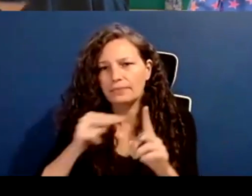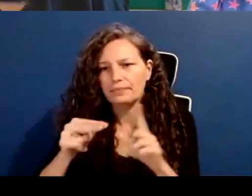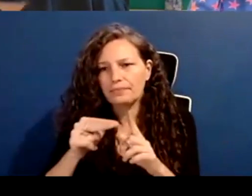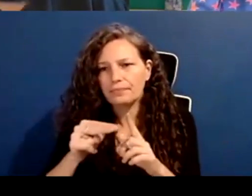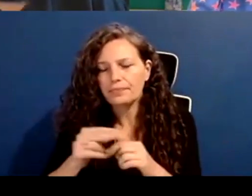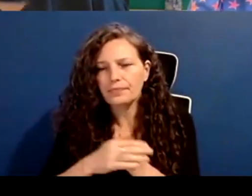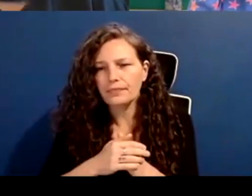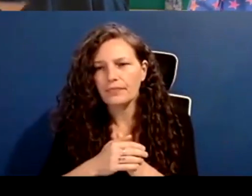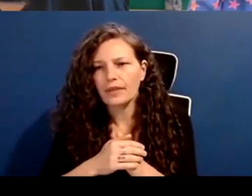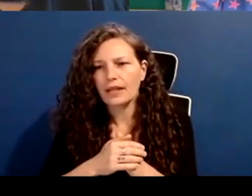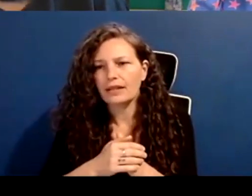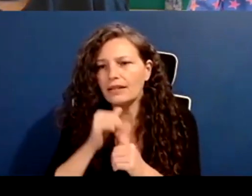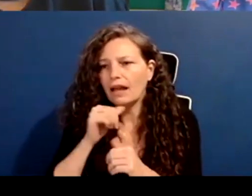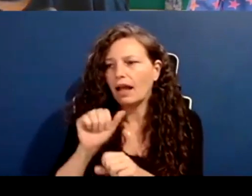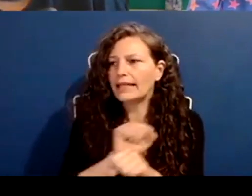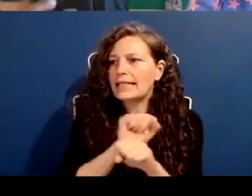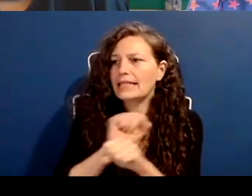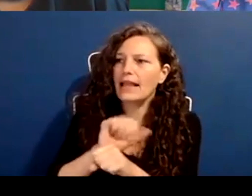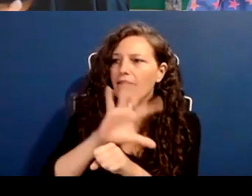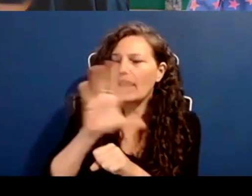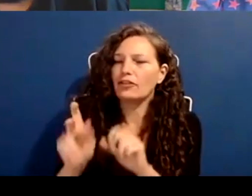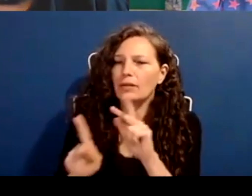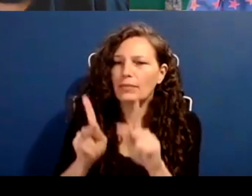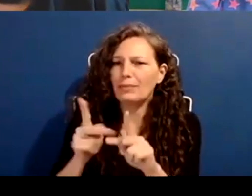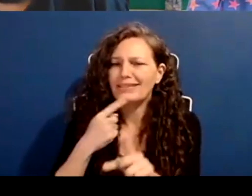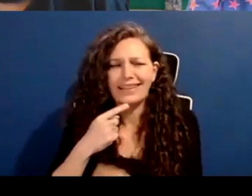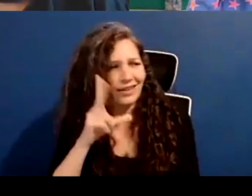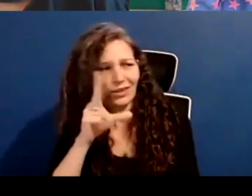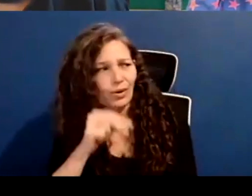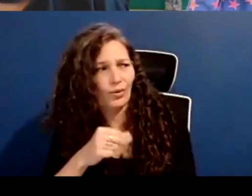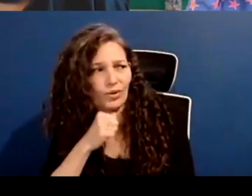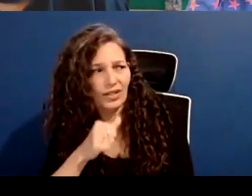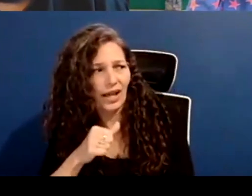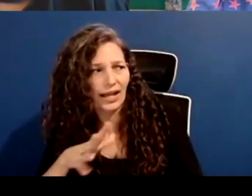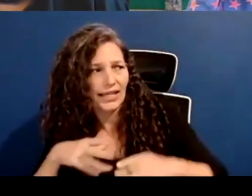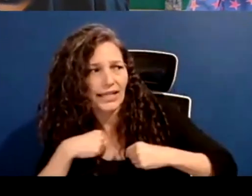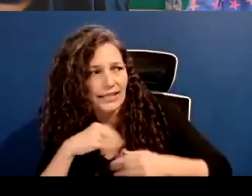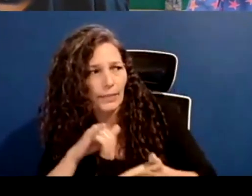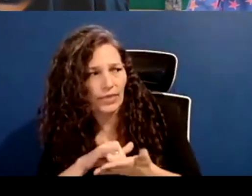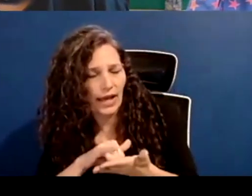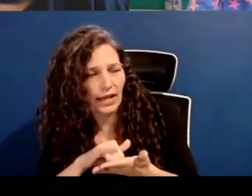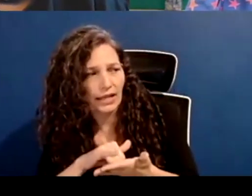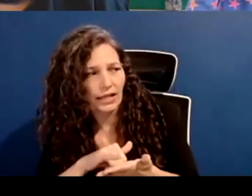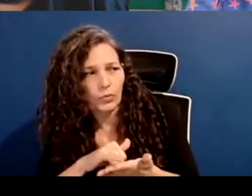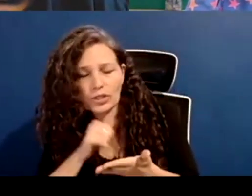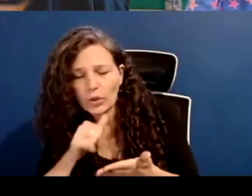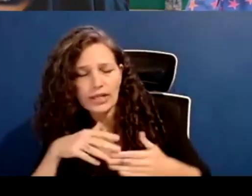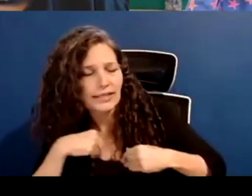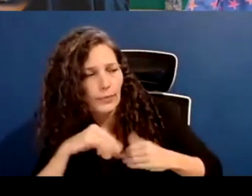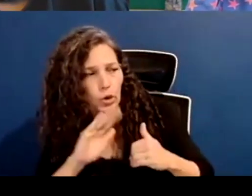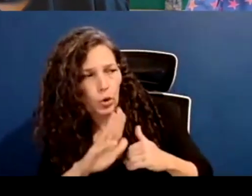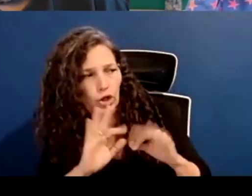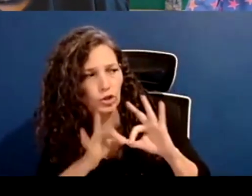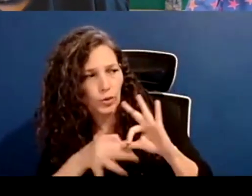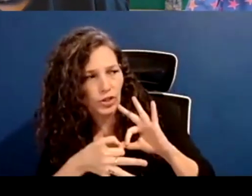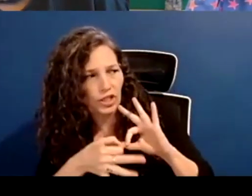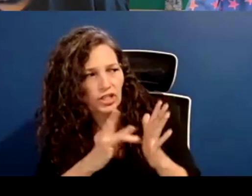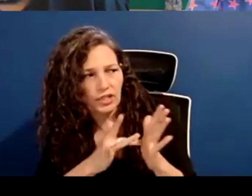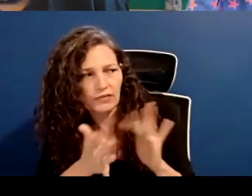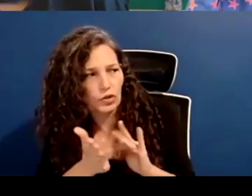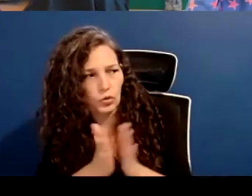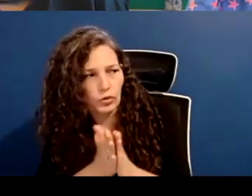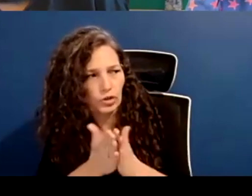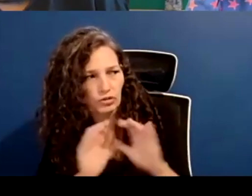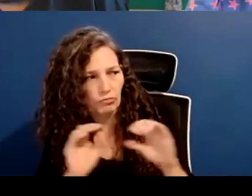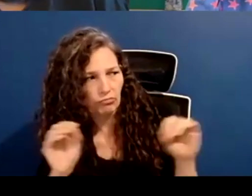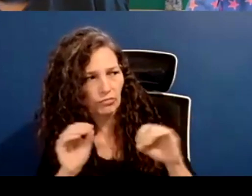saying, no, we're not buying that. We're not buying that your interpretation of scripture is correct in saying that Black people are